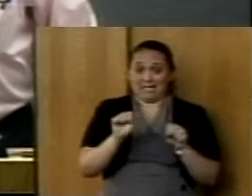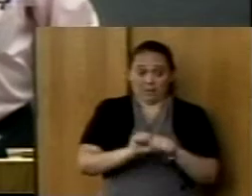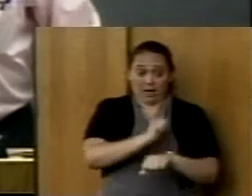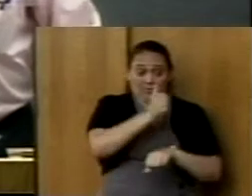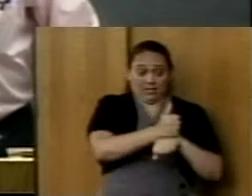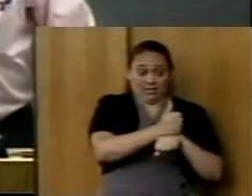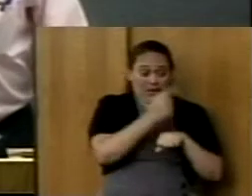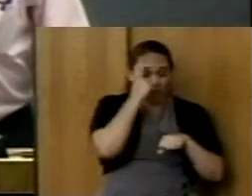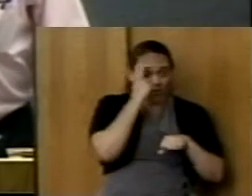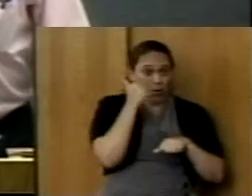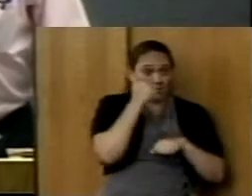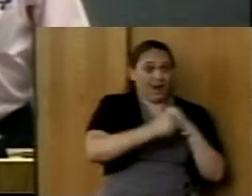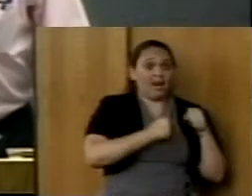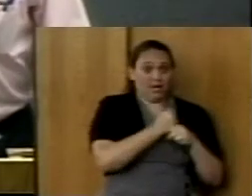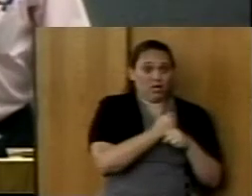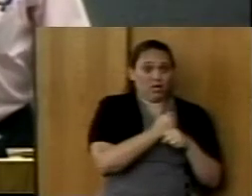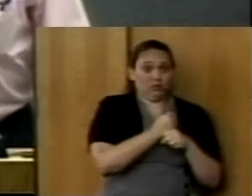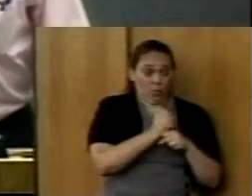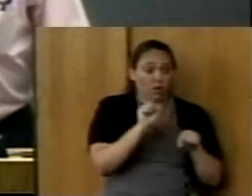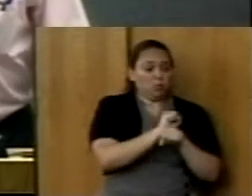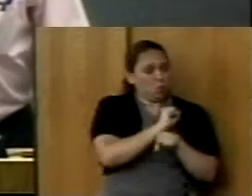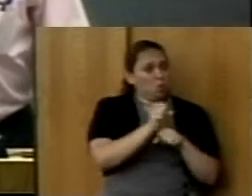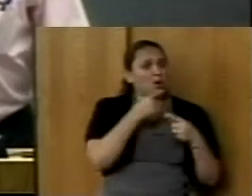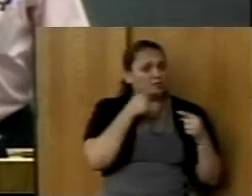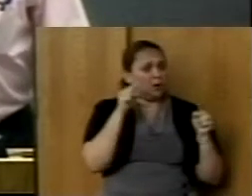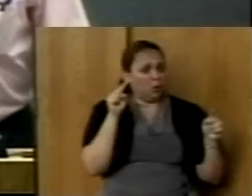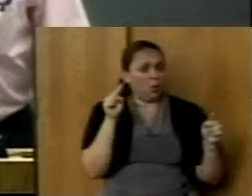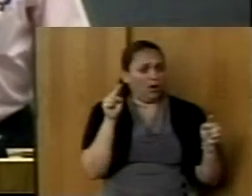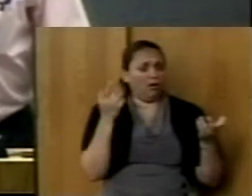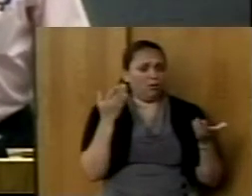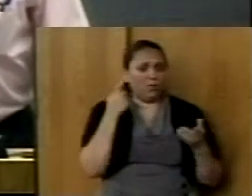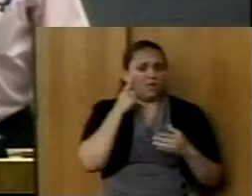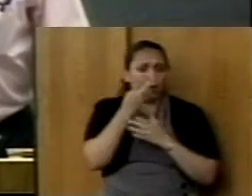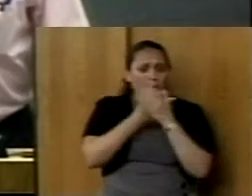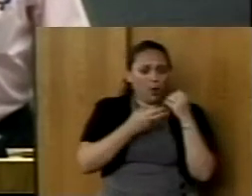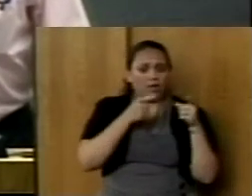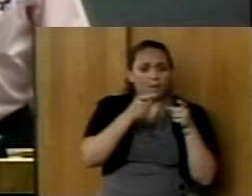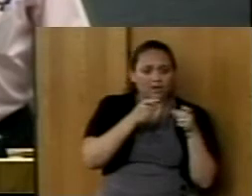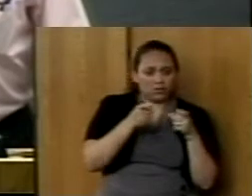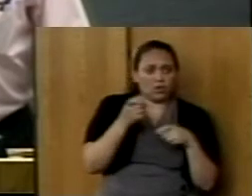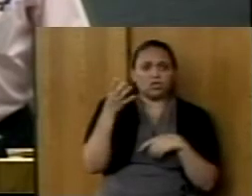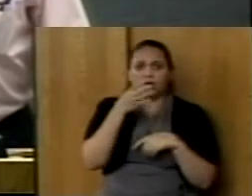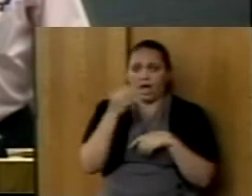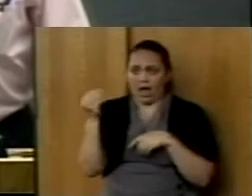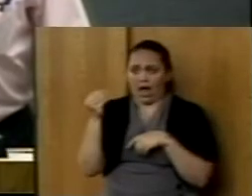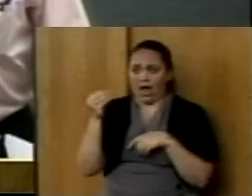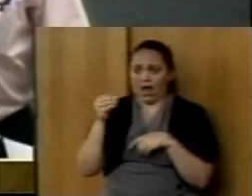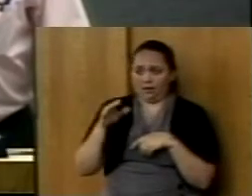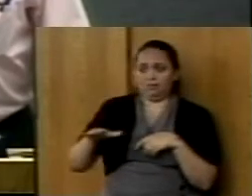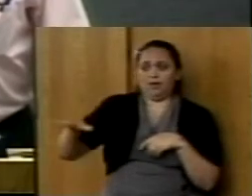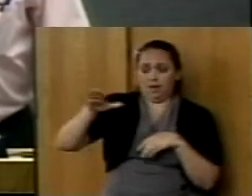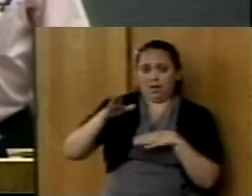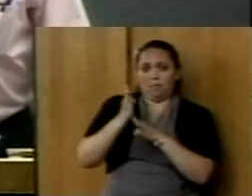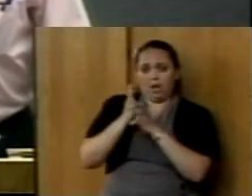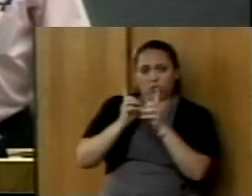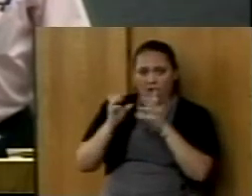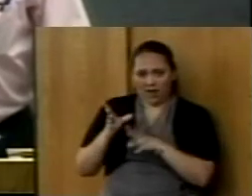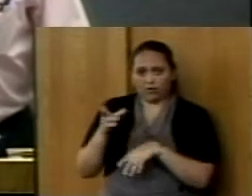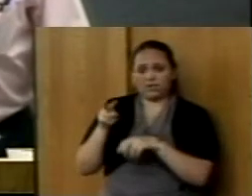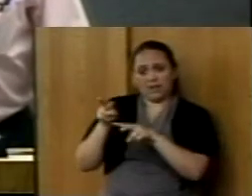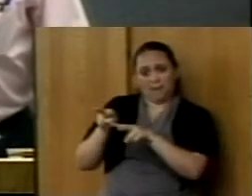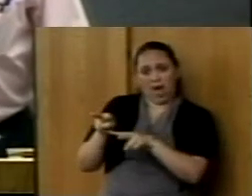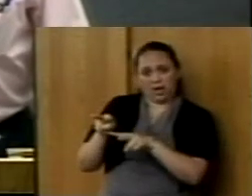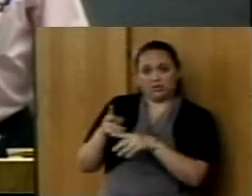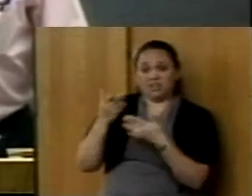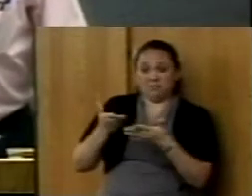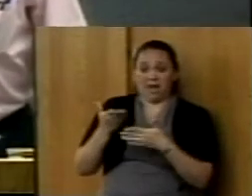place now for about 10 years, which has worked very well for both the administration and for the bus drivers and for the monitors, that it